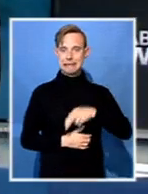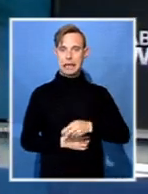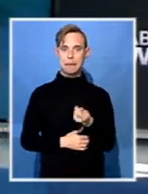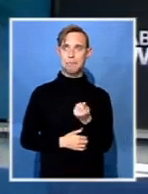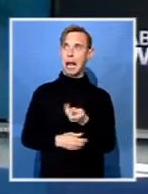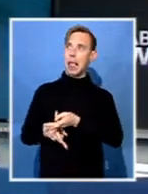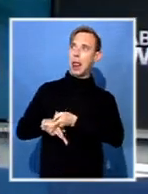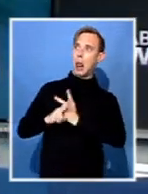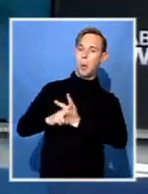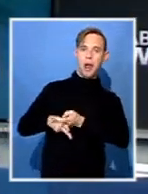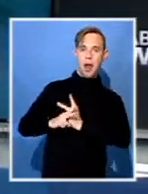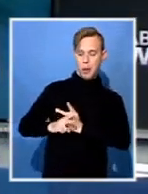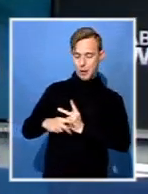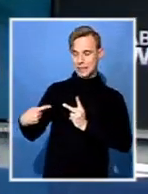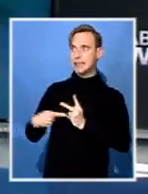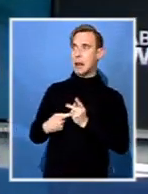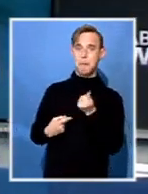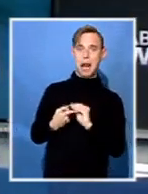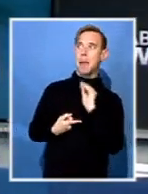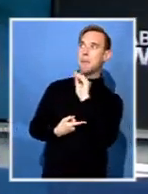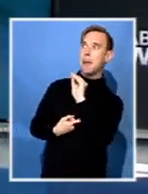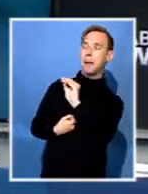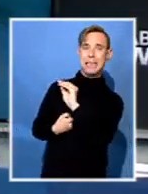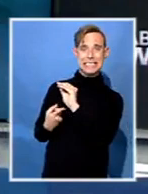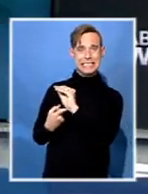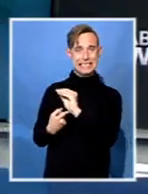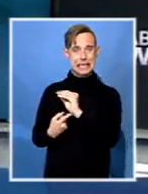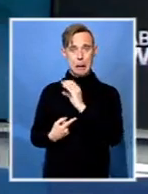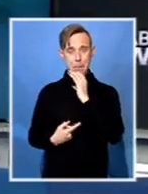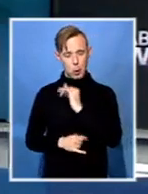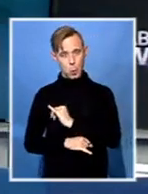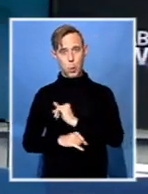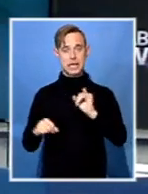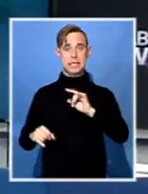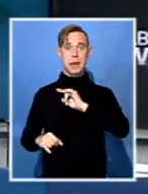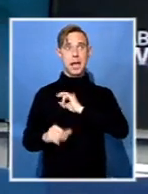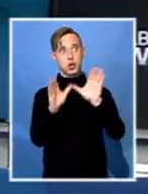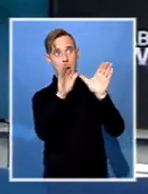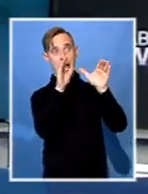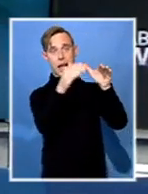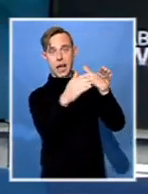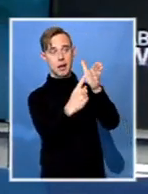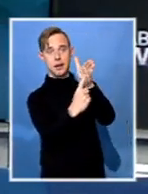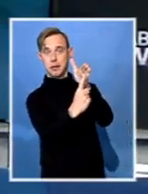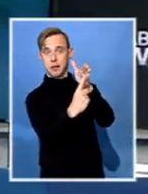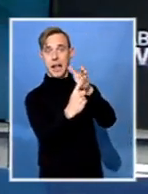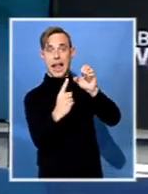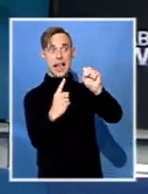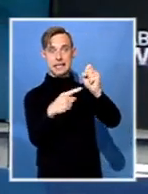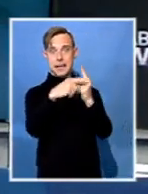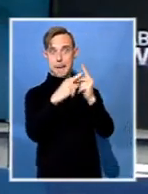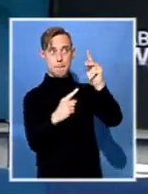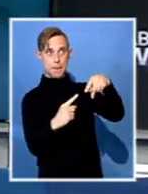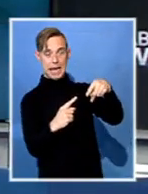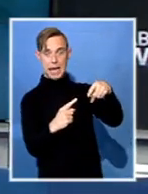this situation is one of the reasons that South Africa has been downgraded to so-called junk status by two rating agencies. Now,